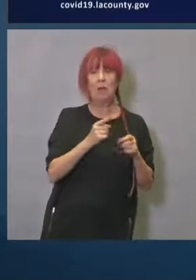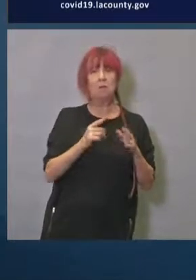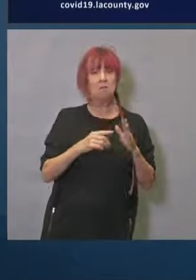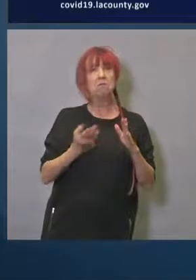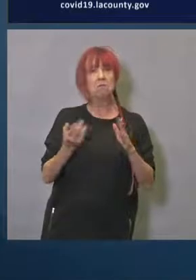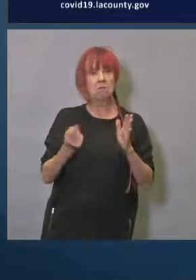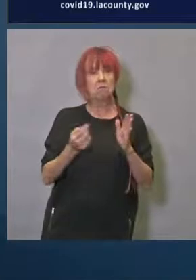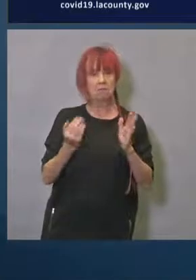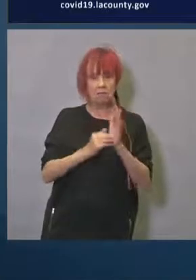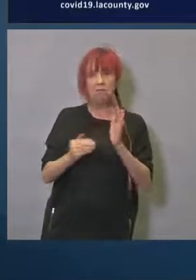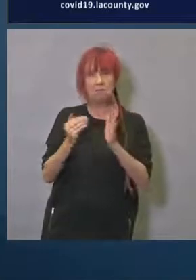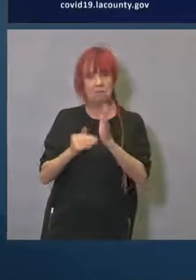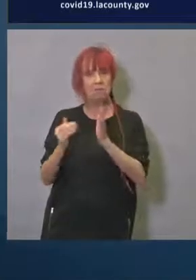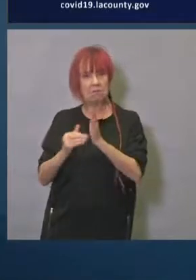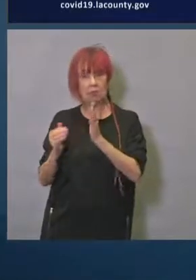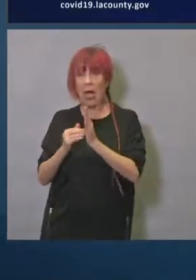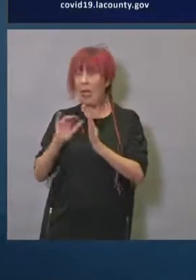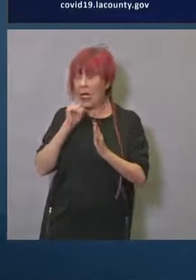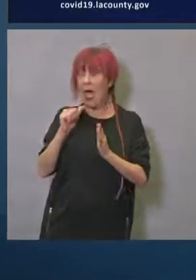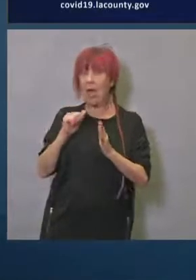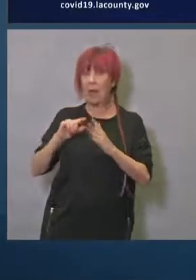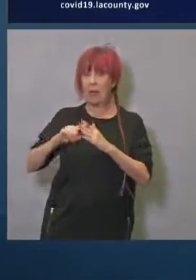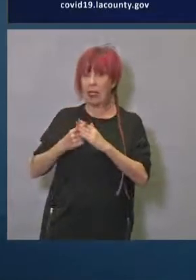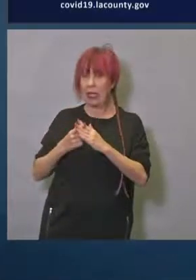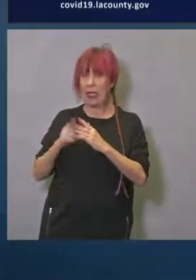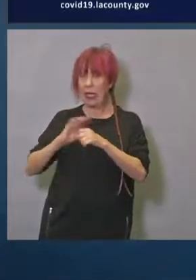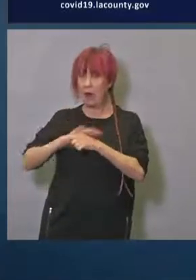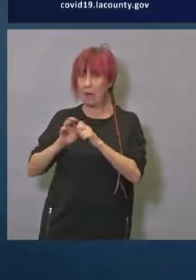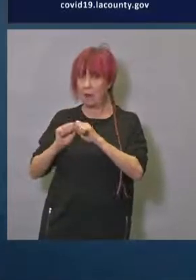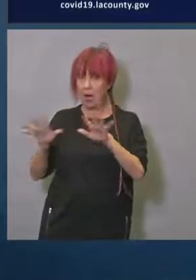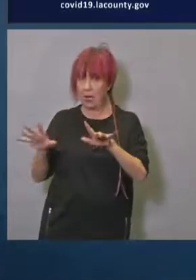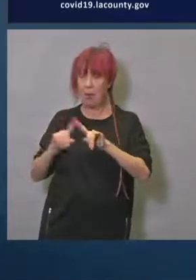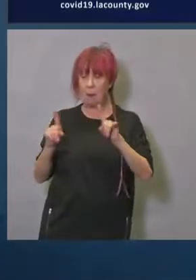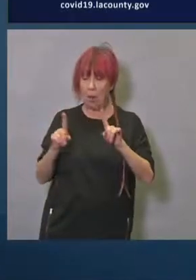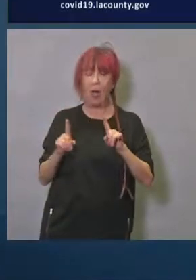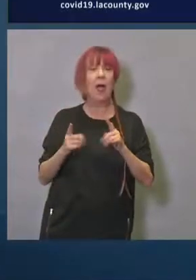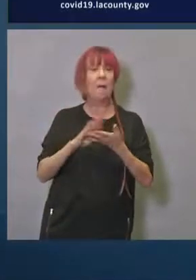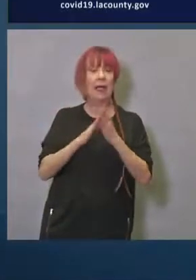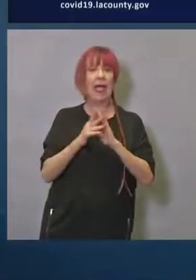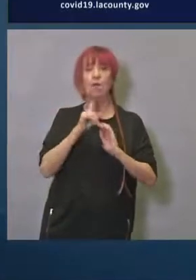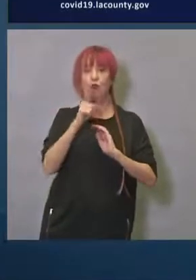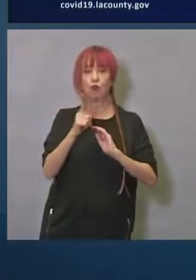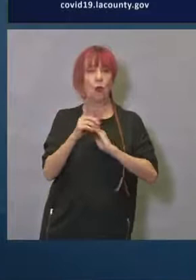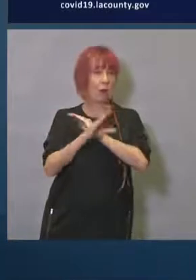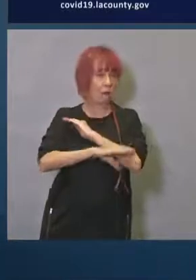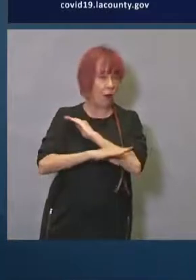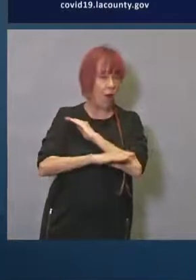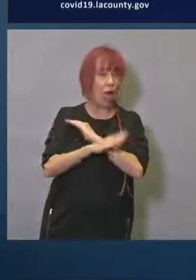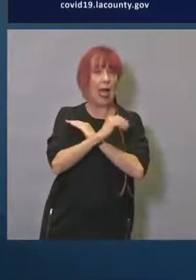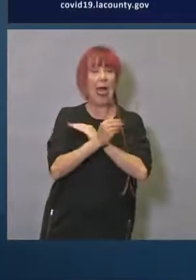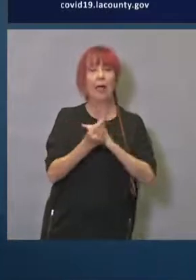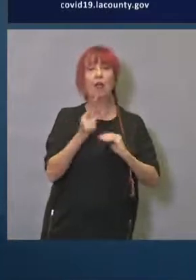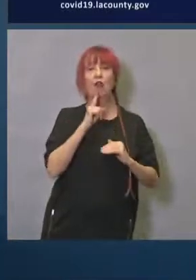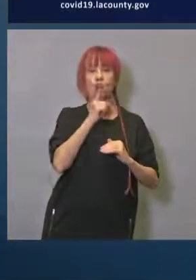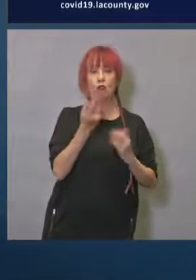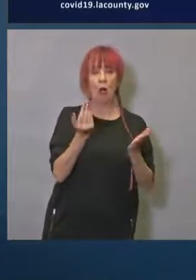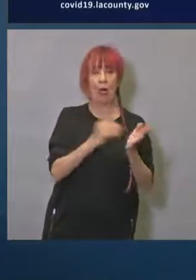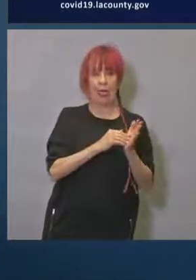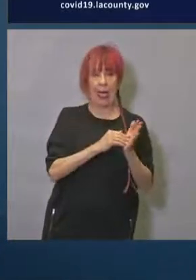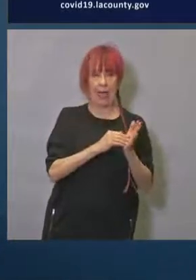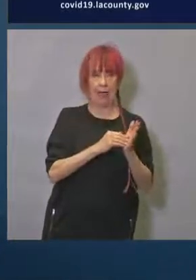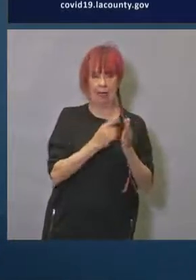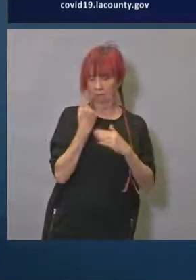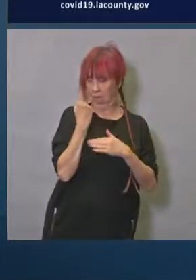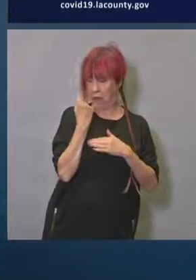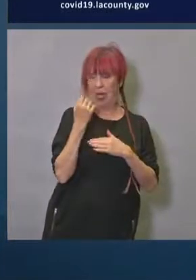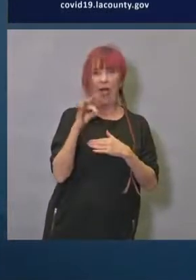the pandemic. It wasn't certainly true at the very beginning of the pandemic, but then was true in the fall, and then is true again really since